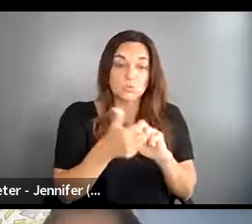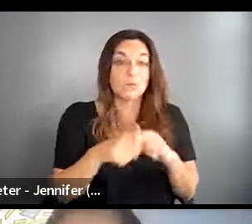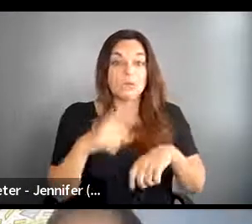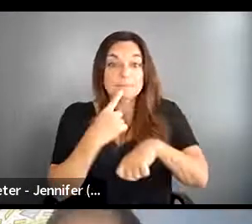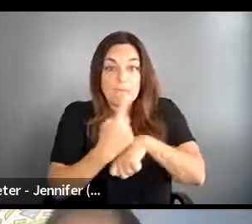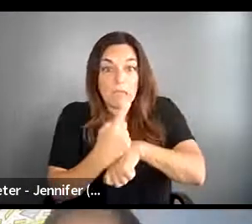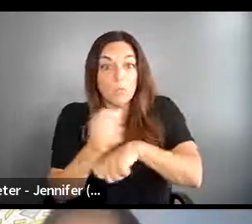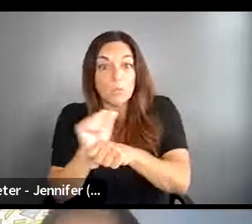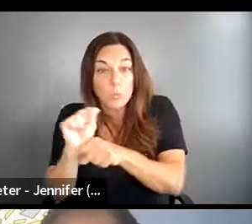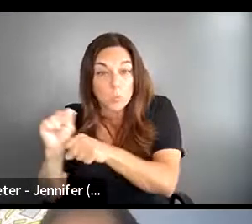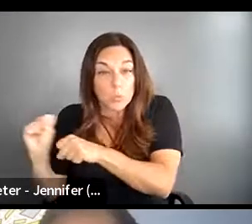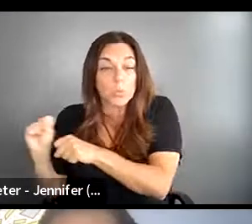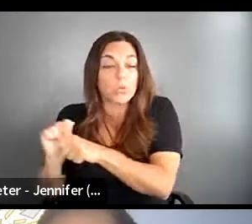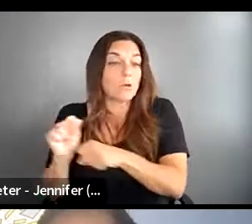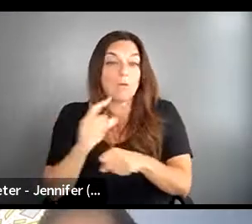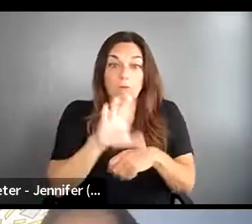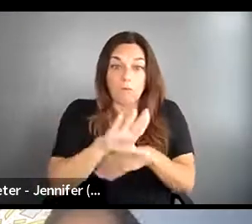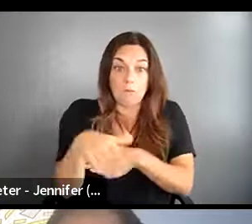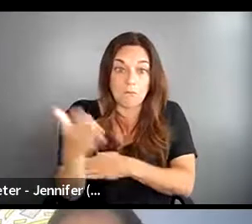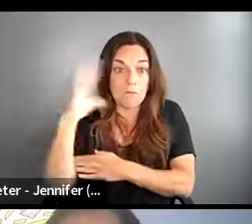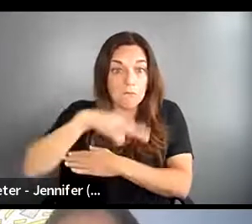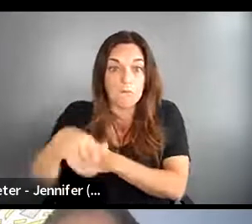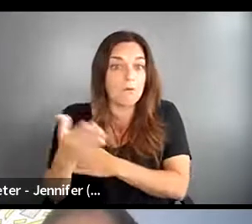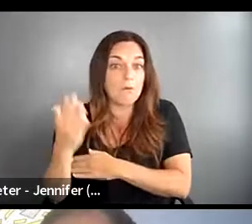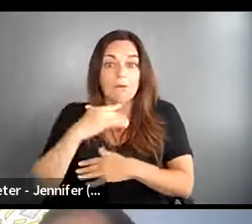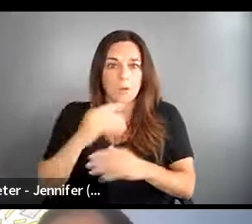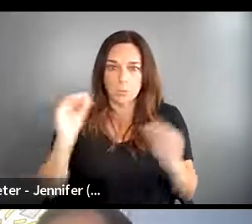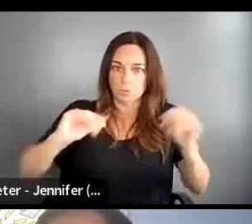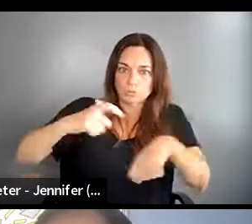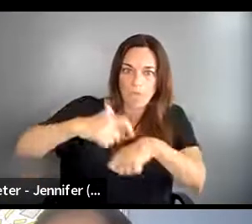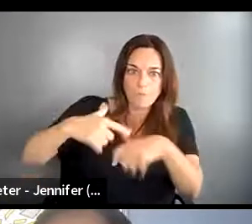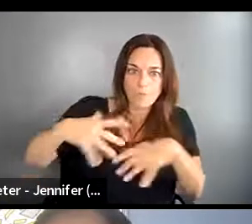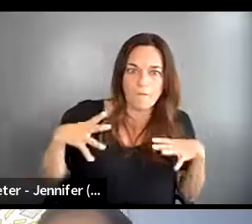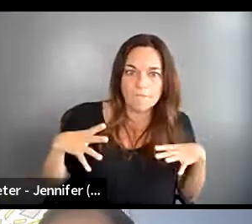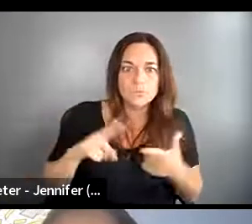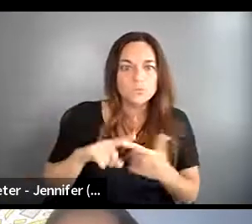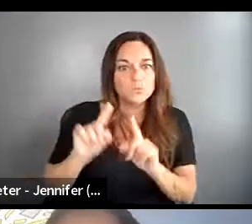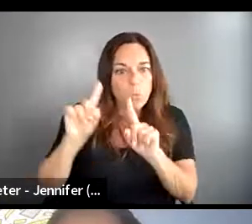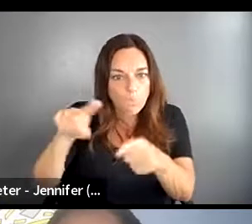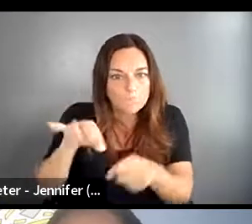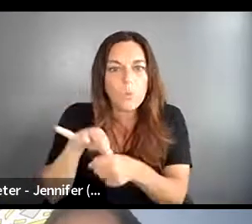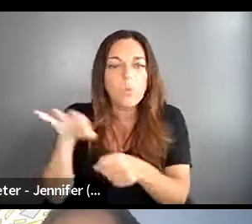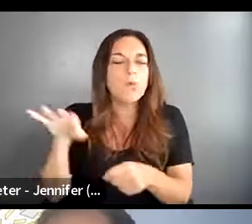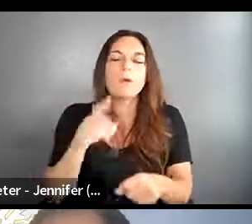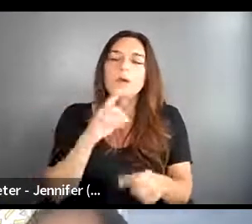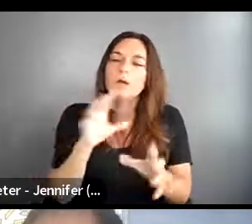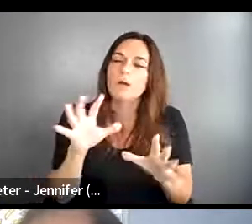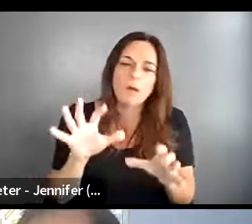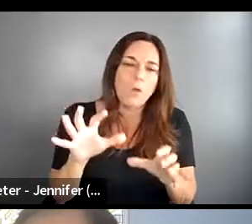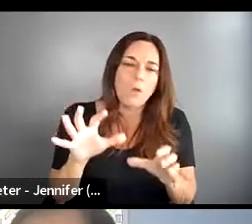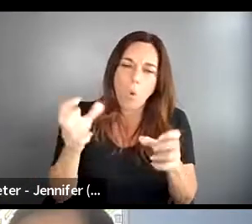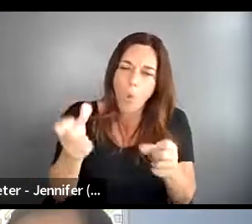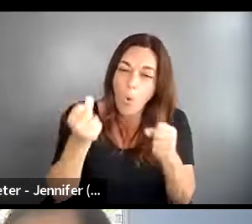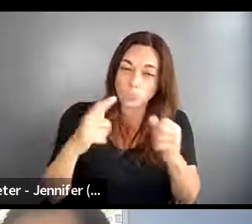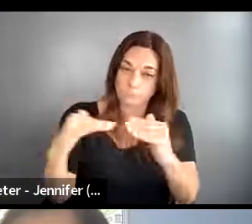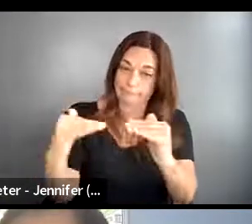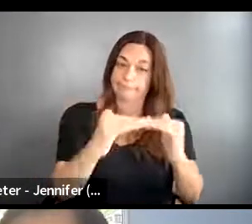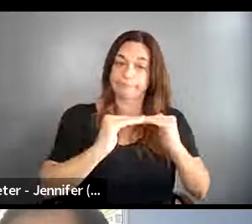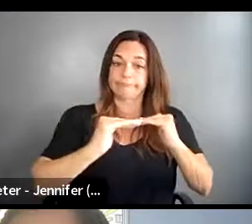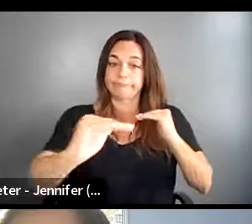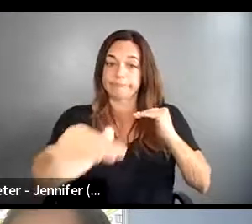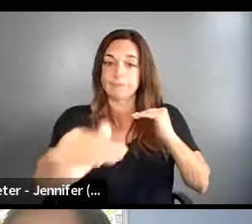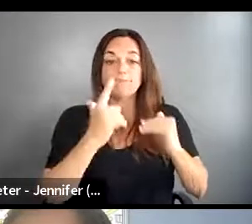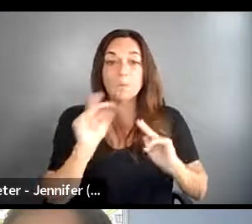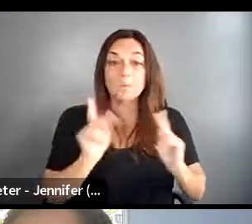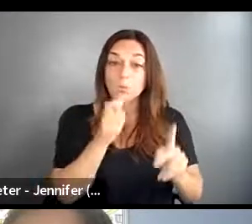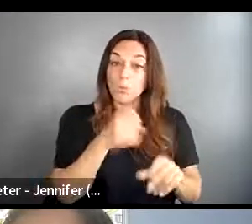or people who are working jobs that don't grant them time to be able to go and vote. It holds the status quo for people in power